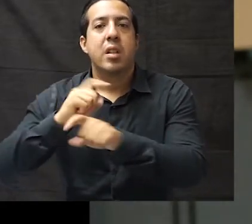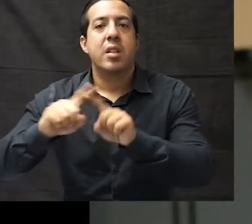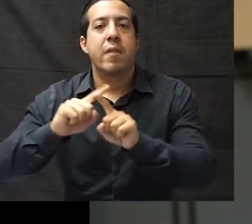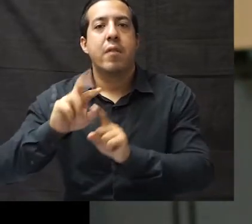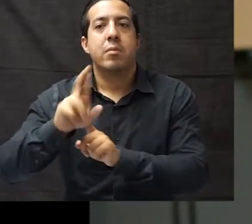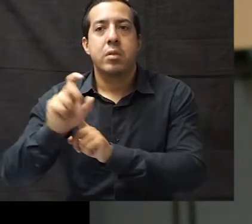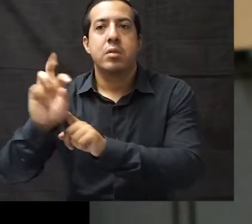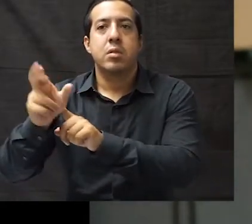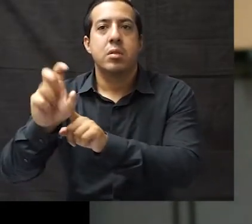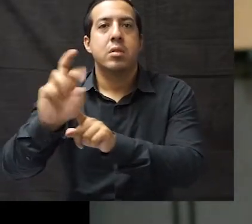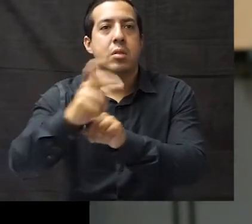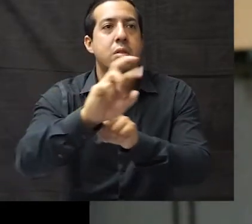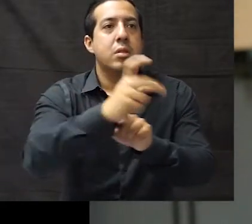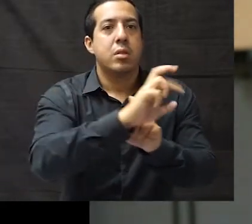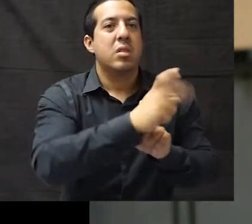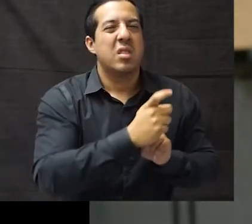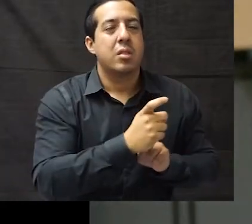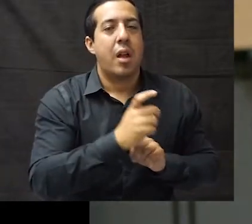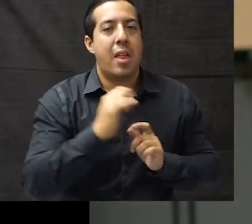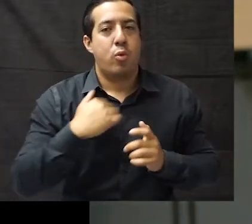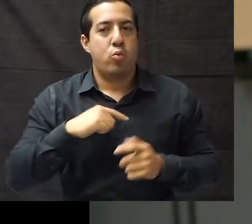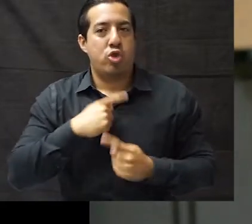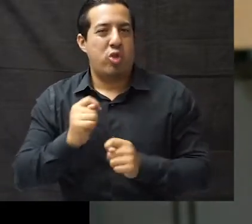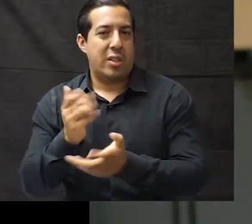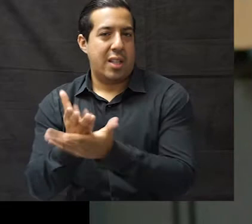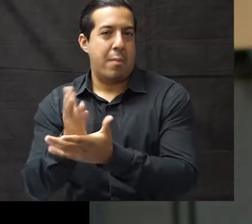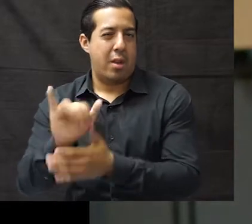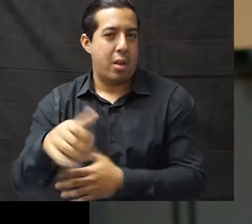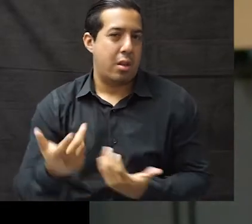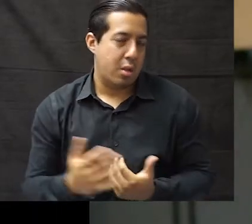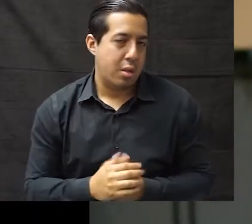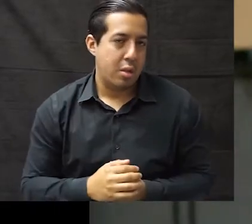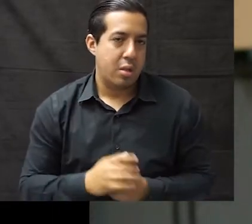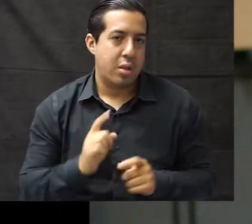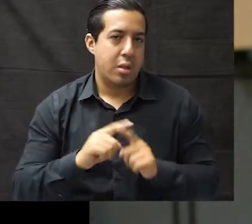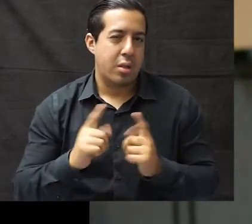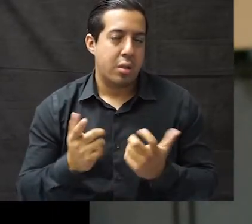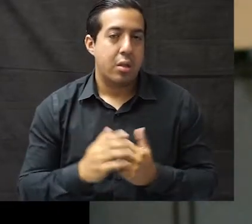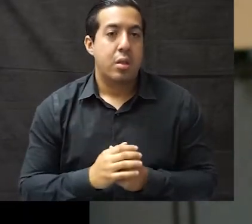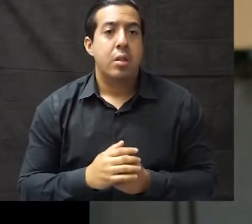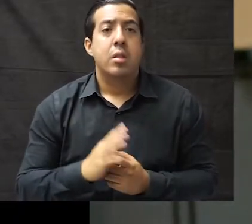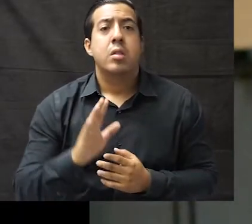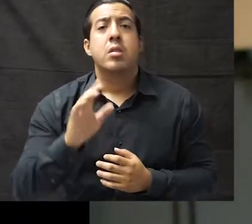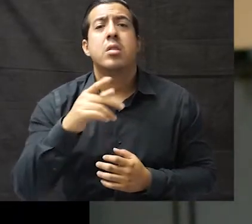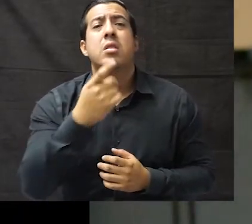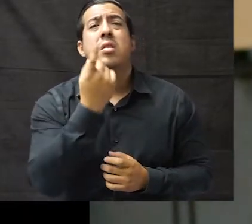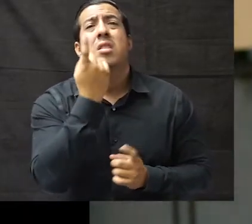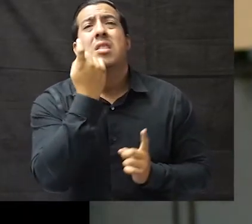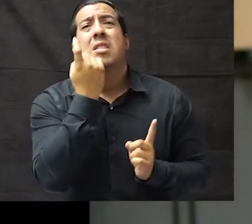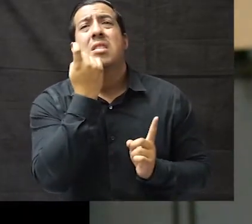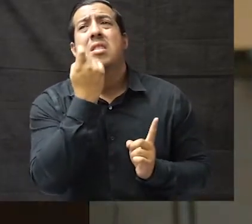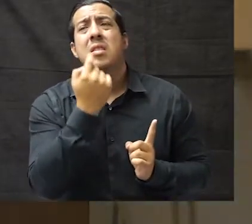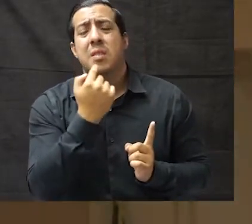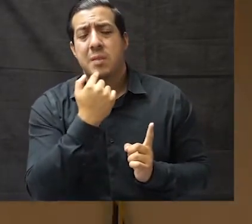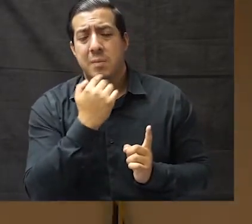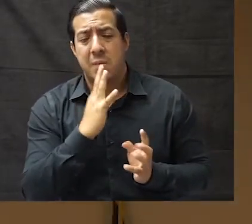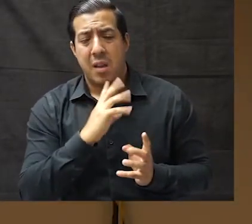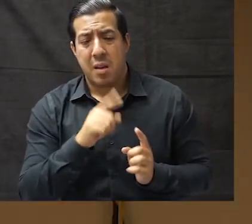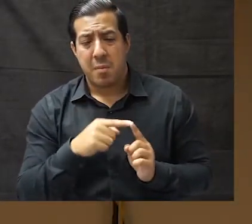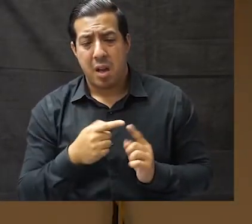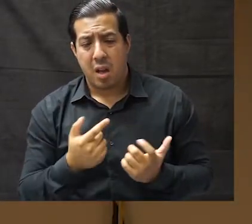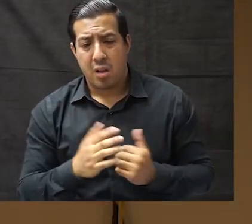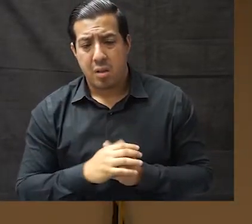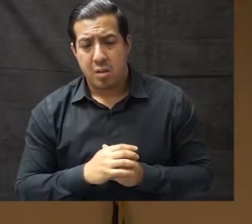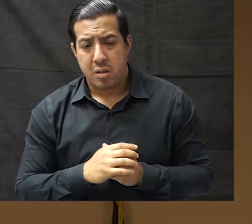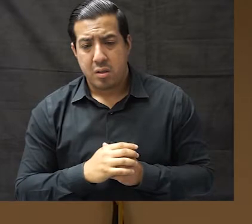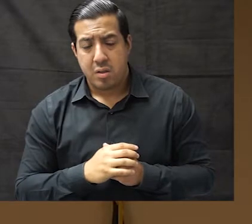I think Ohio, West Yep. Virginia. Is it purely accessibility? What drives You know, regional